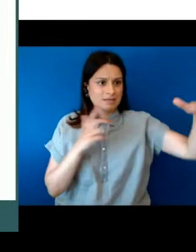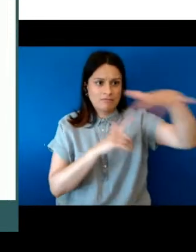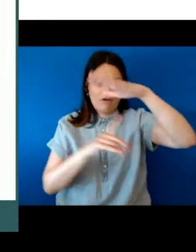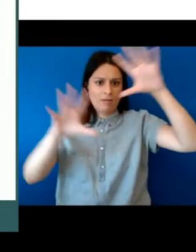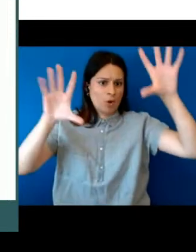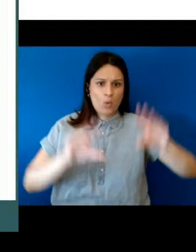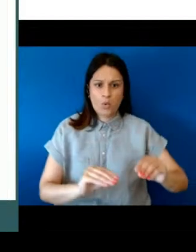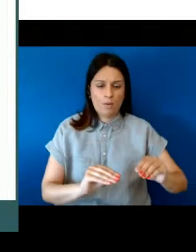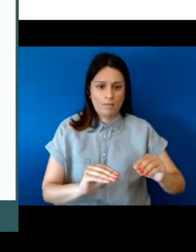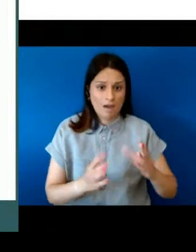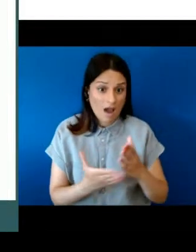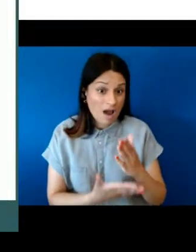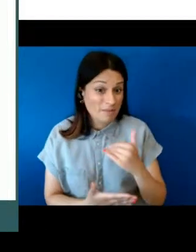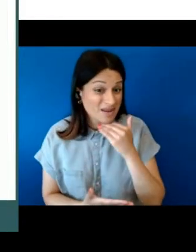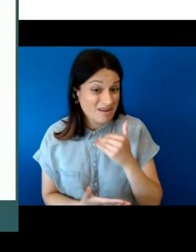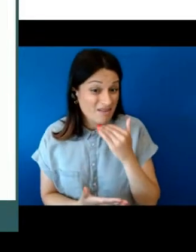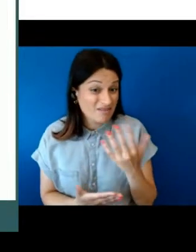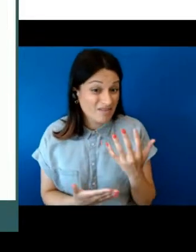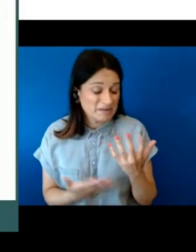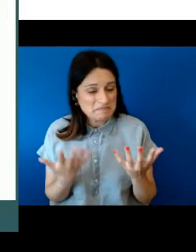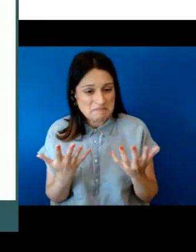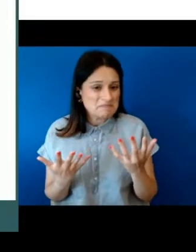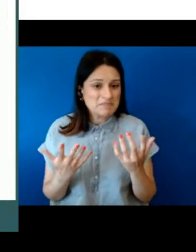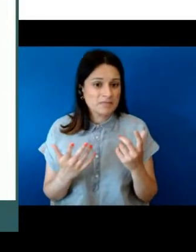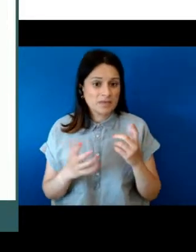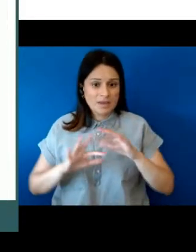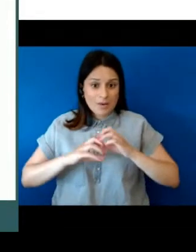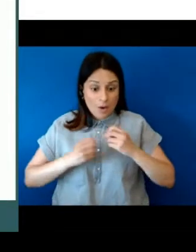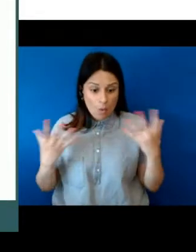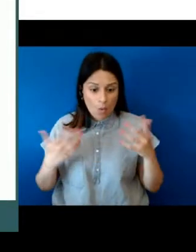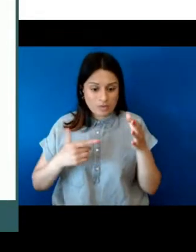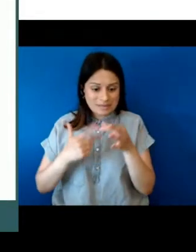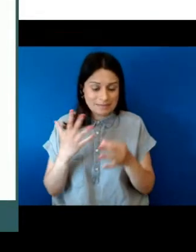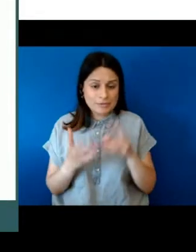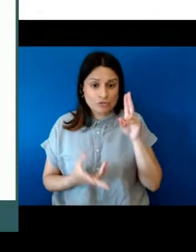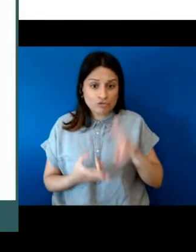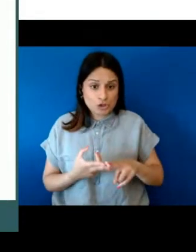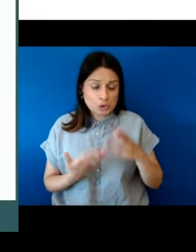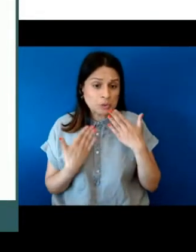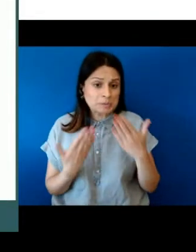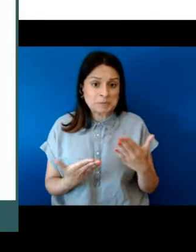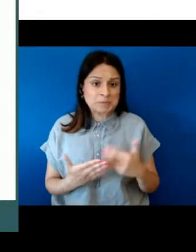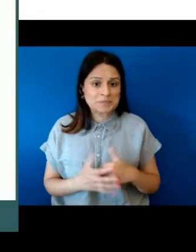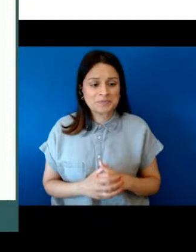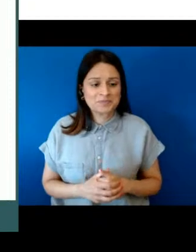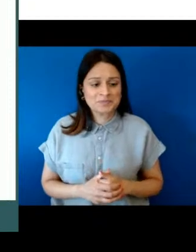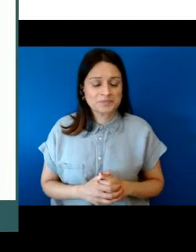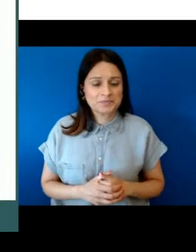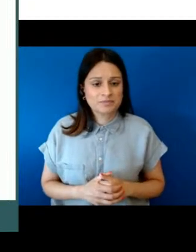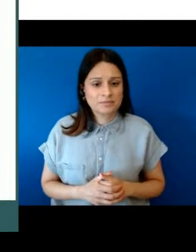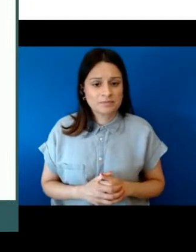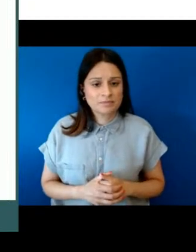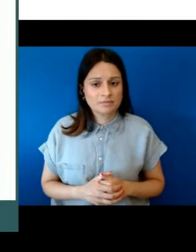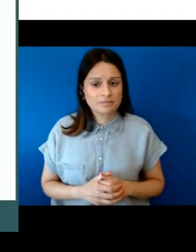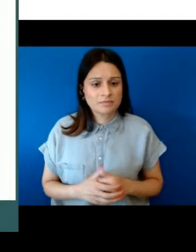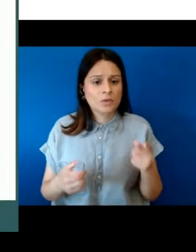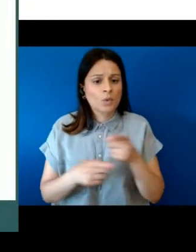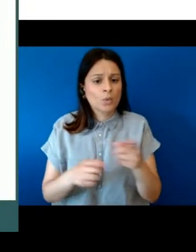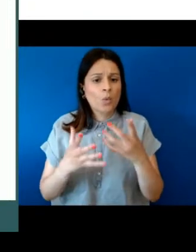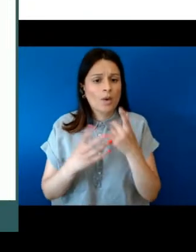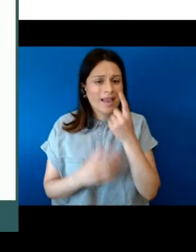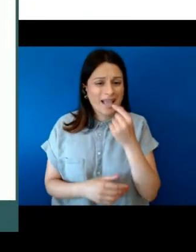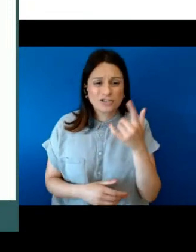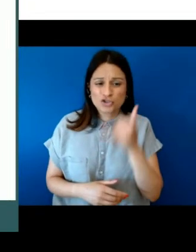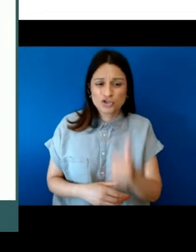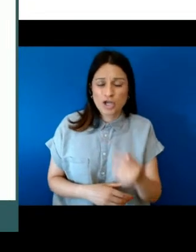to completely reduce all symptoms, that's another thing, but you can look on our website for all those types